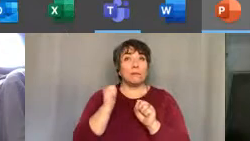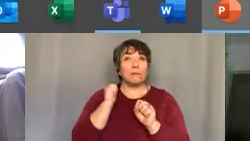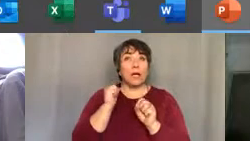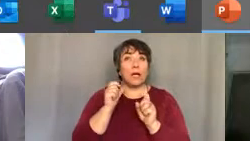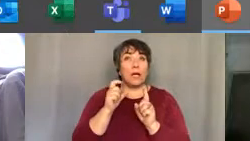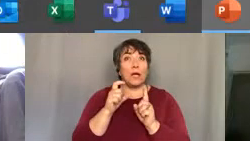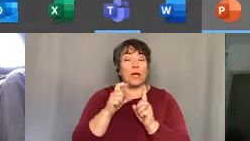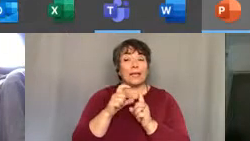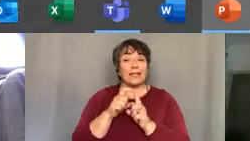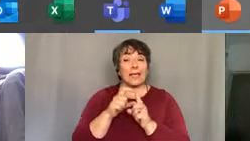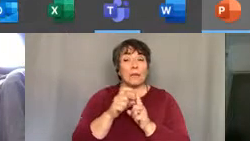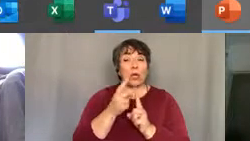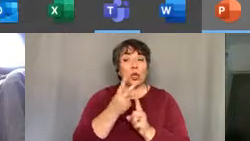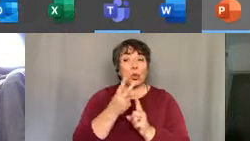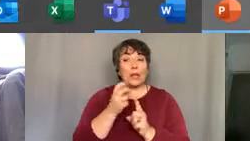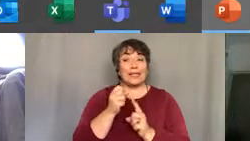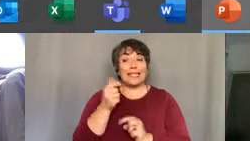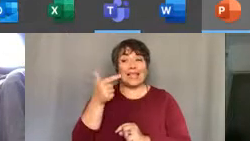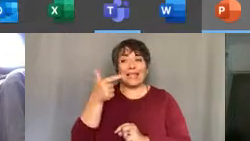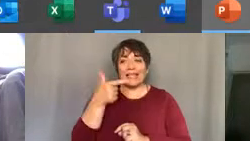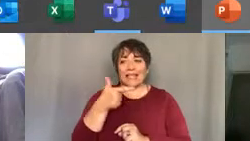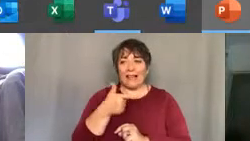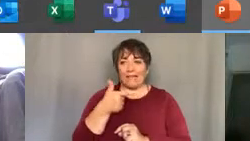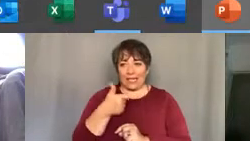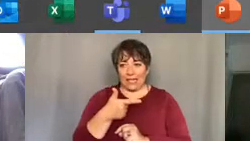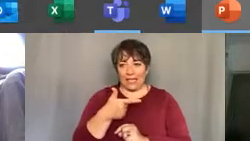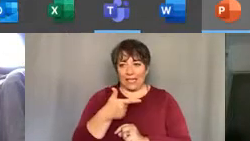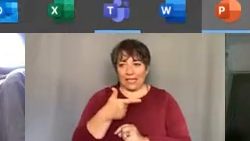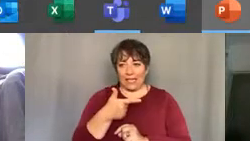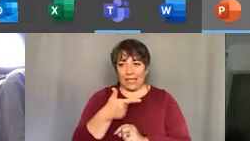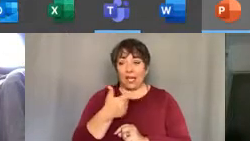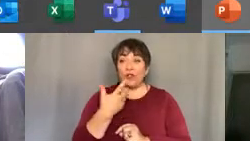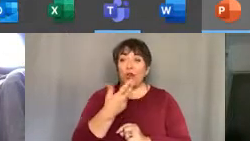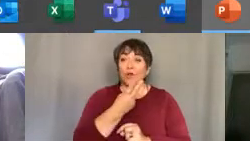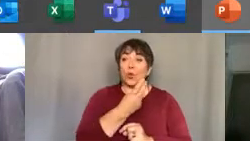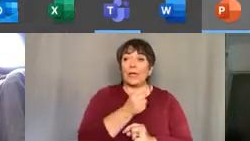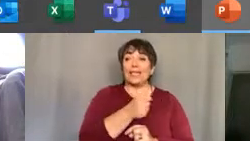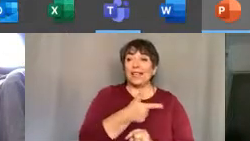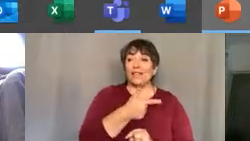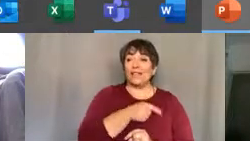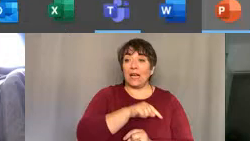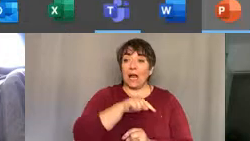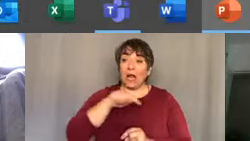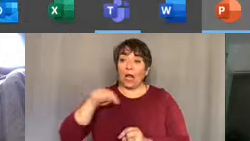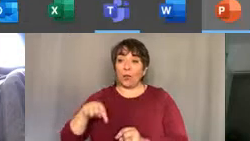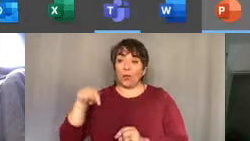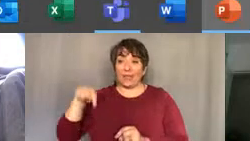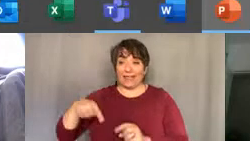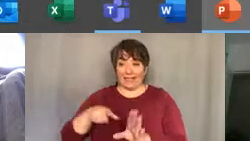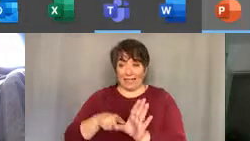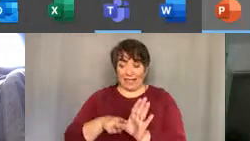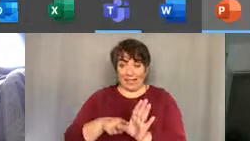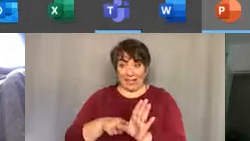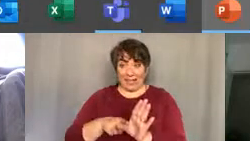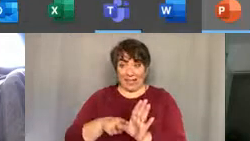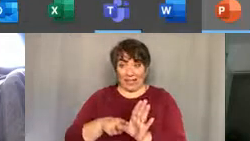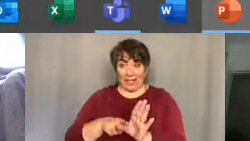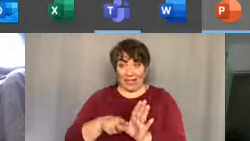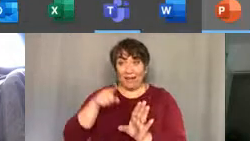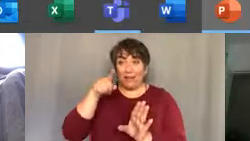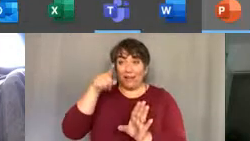from December 2017 up until May of this year, the Medicines Order Line has received just under 1.9